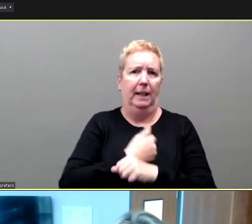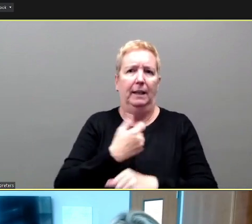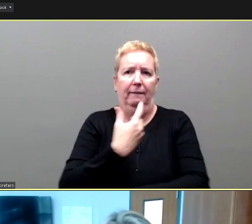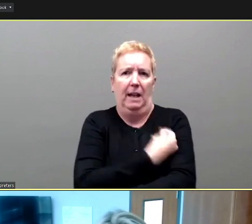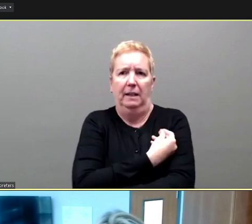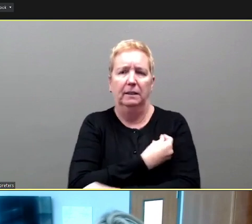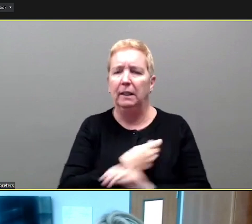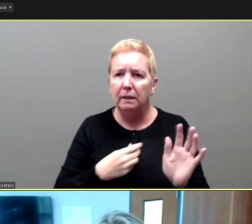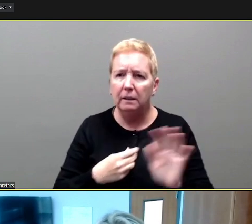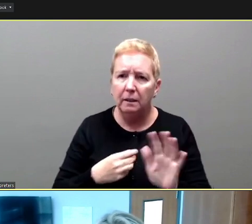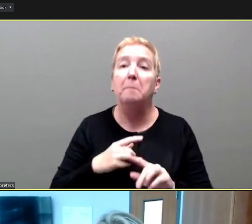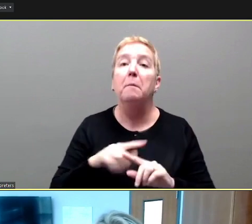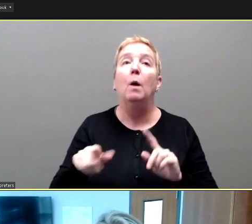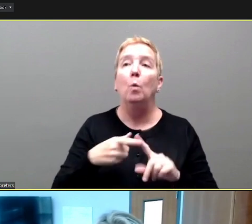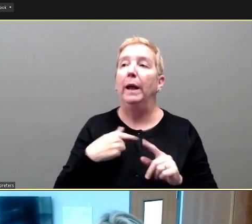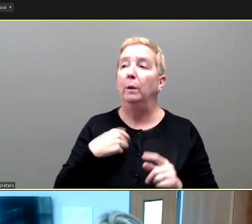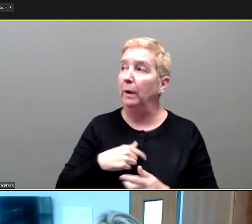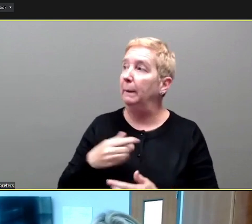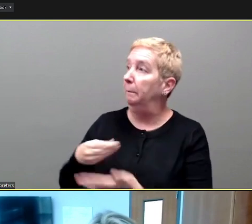supplies increase,